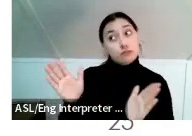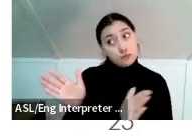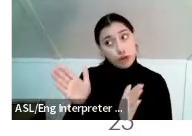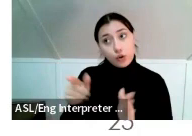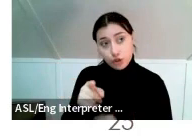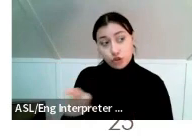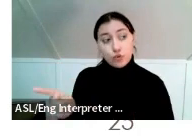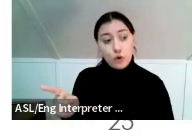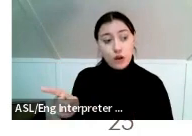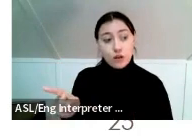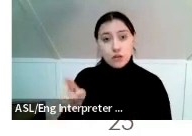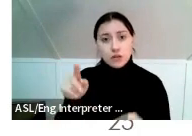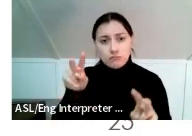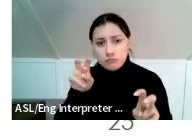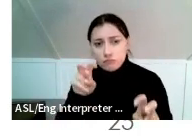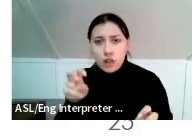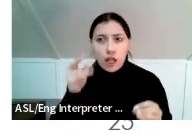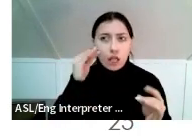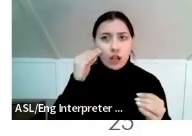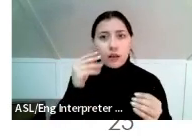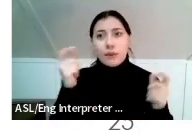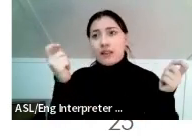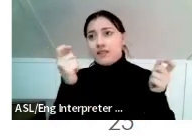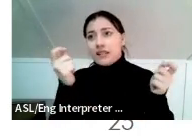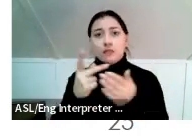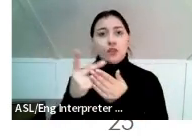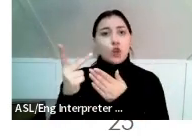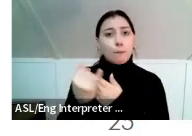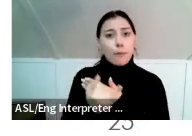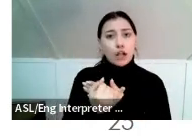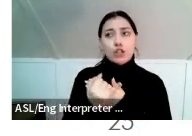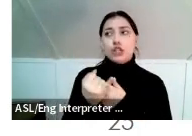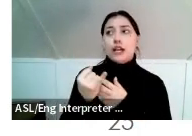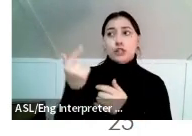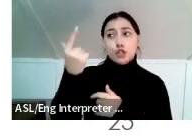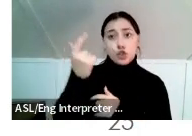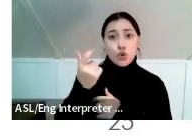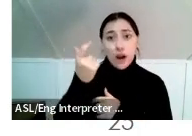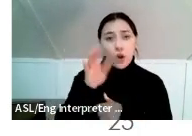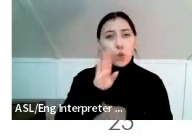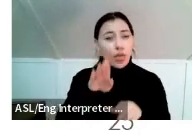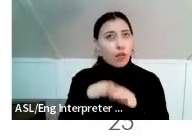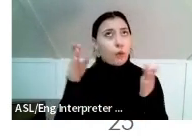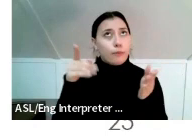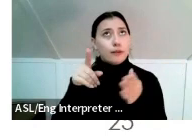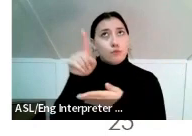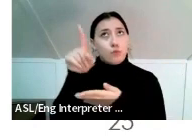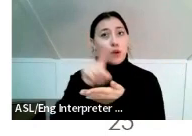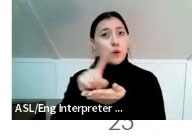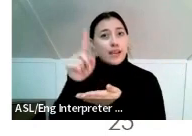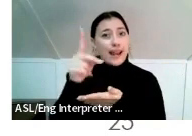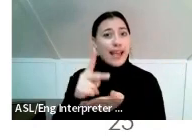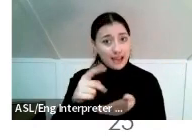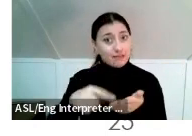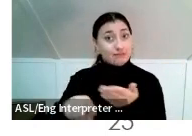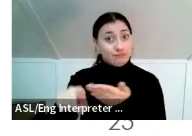to be looking at the Festivals and Projects Grant Program when it opens in about a week and a half from now.